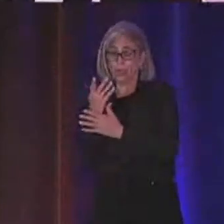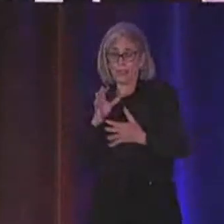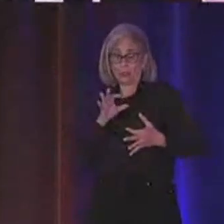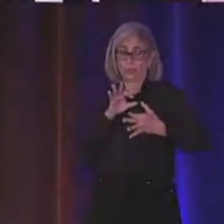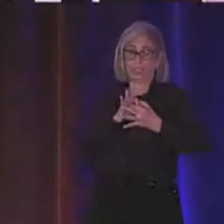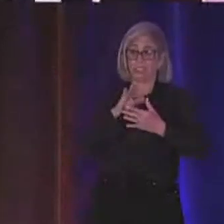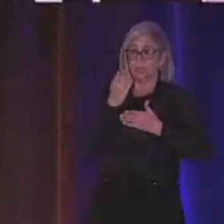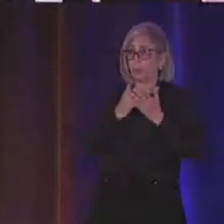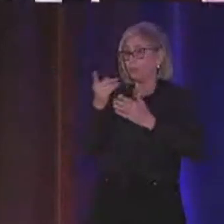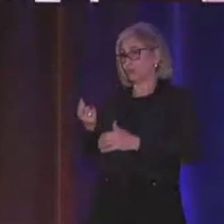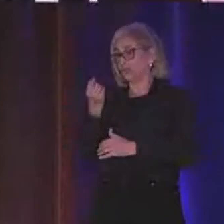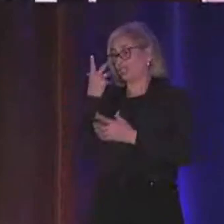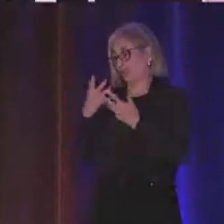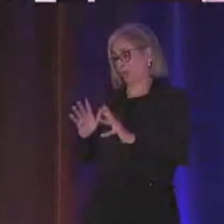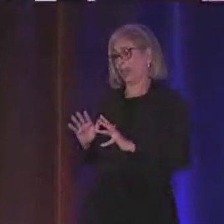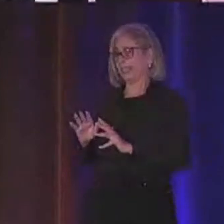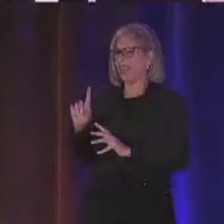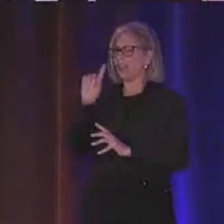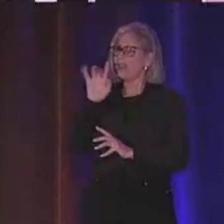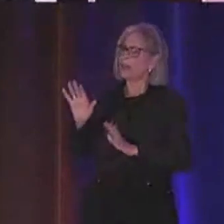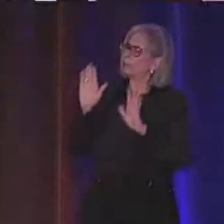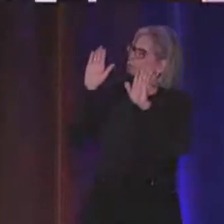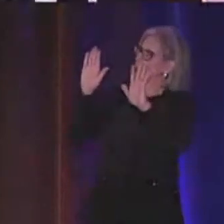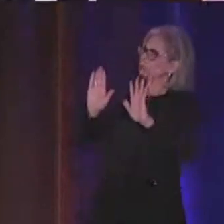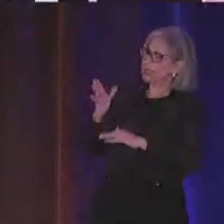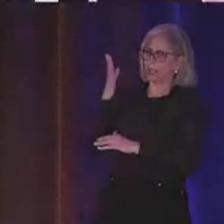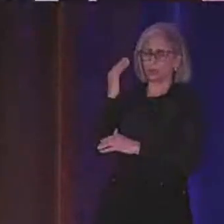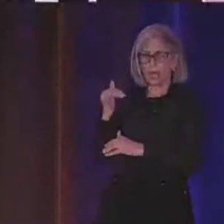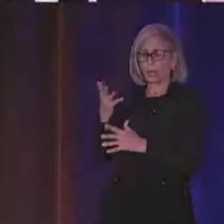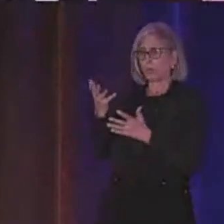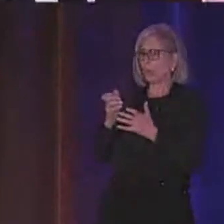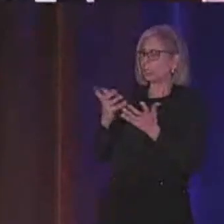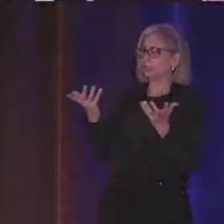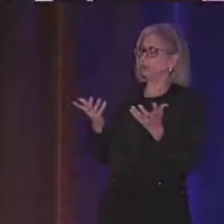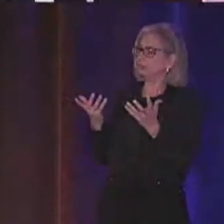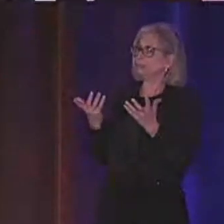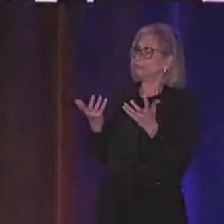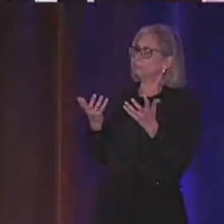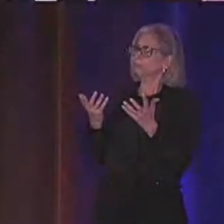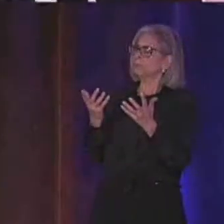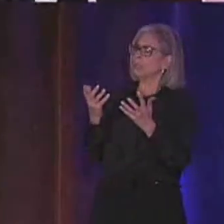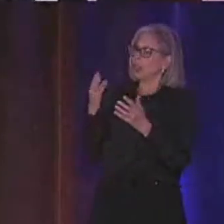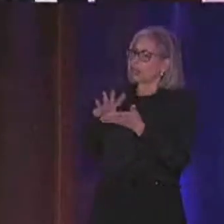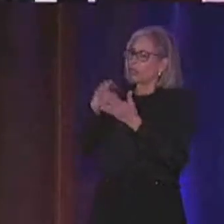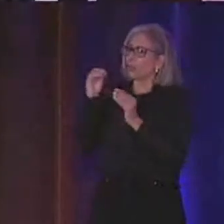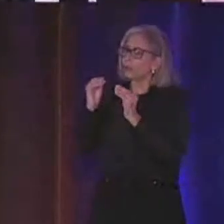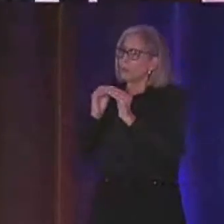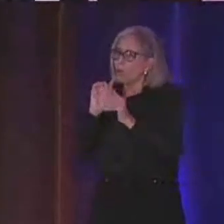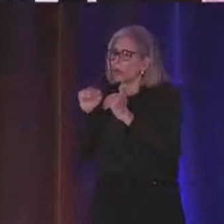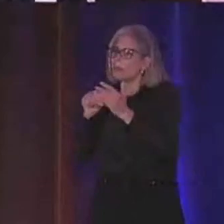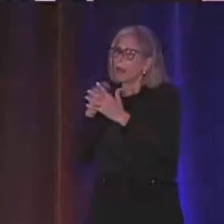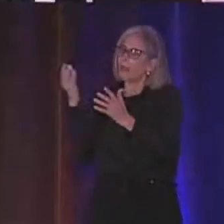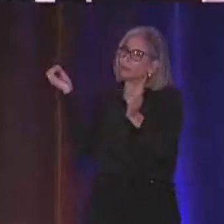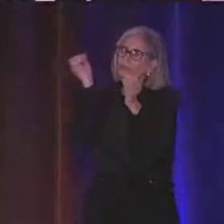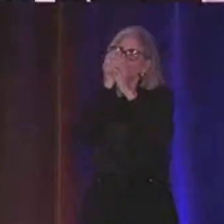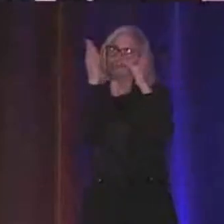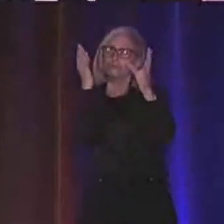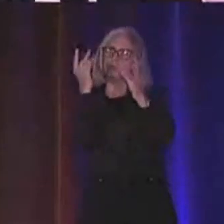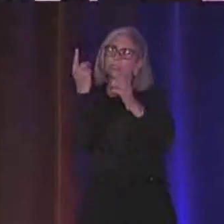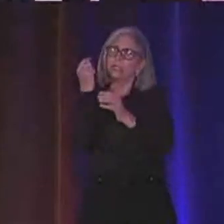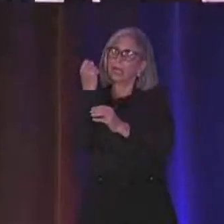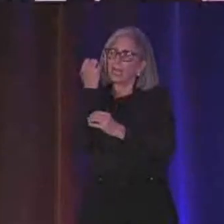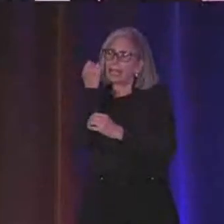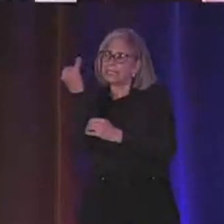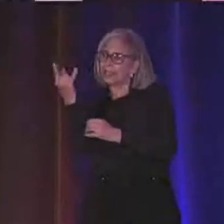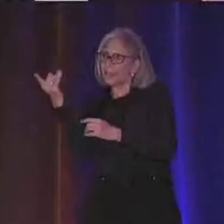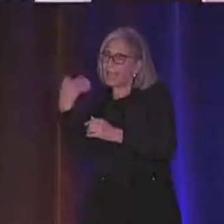already understand." And I thought this was really great because, we wanted to lean into this image that they had in their mind's eye and meet them